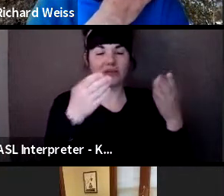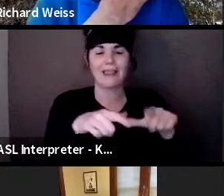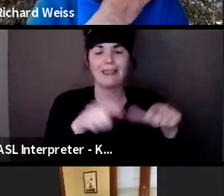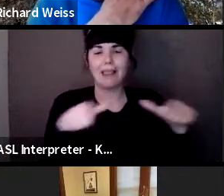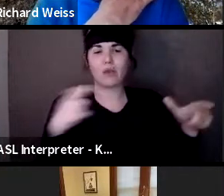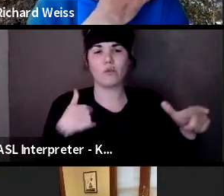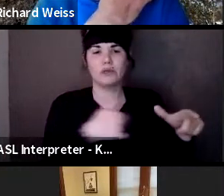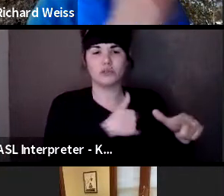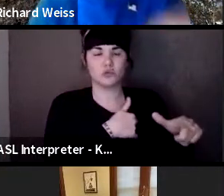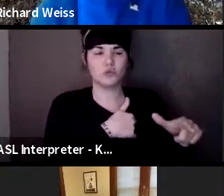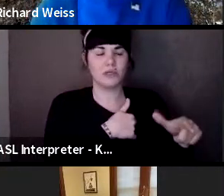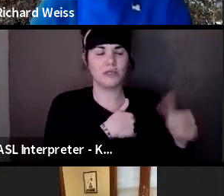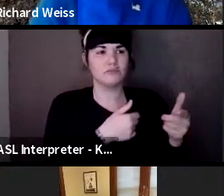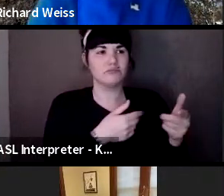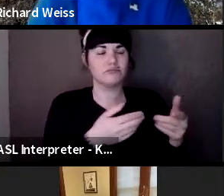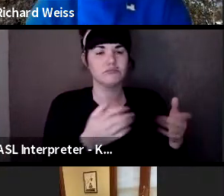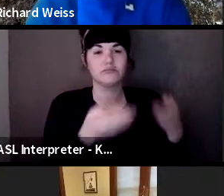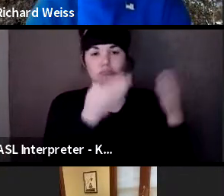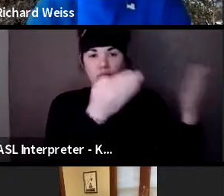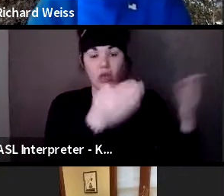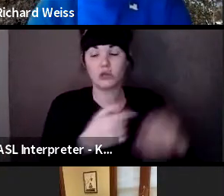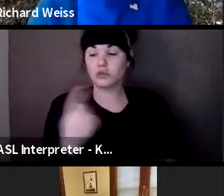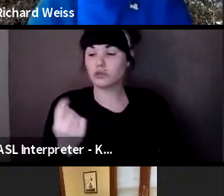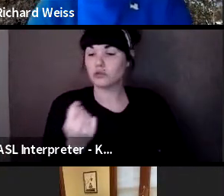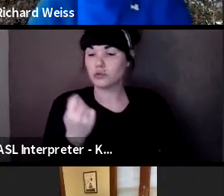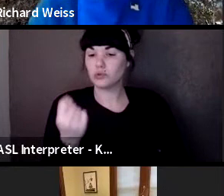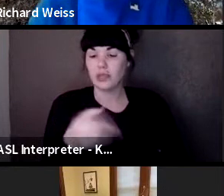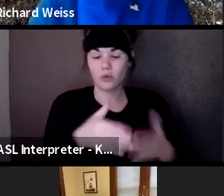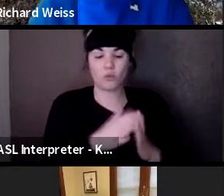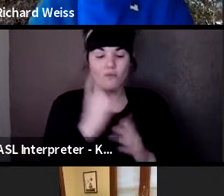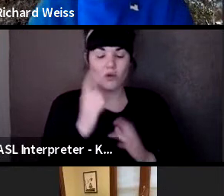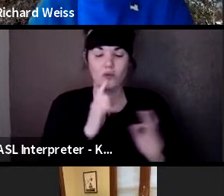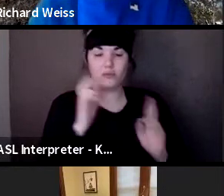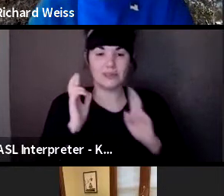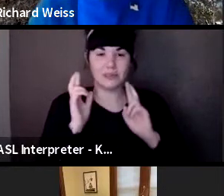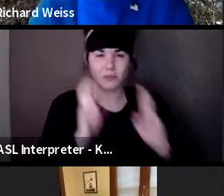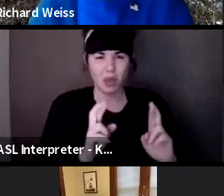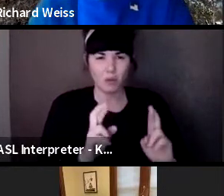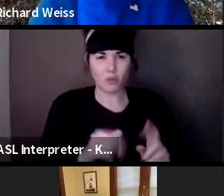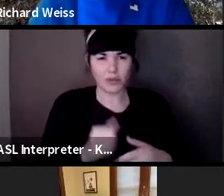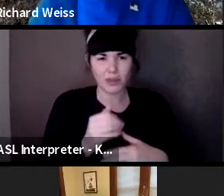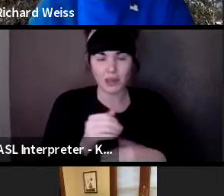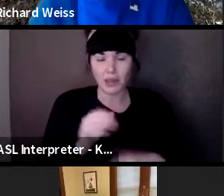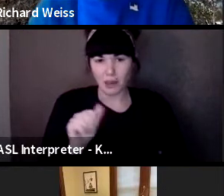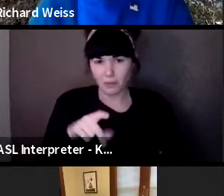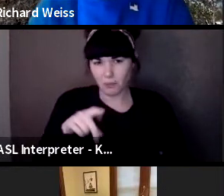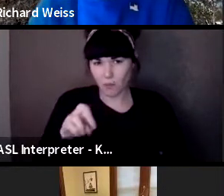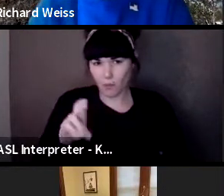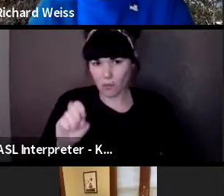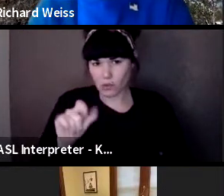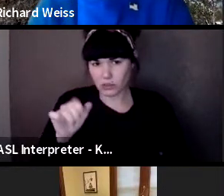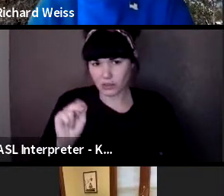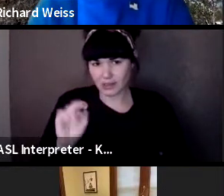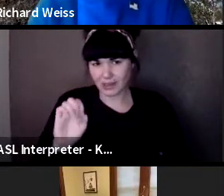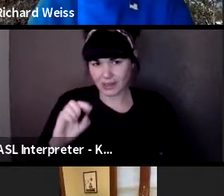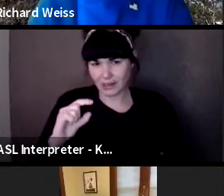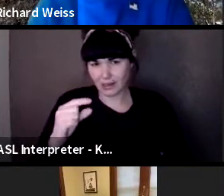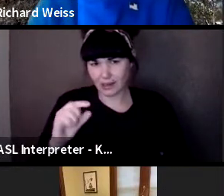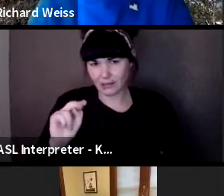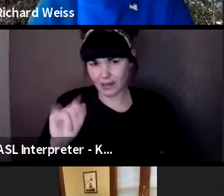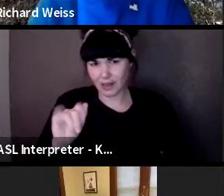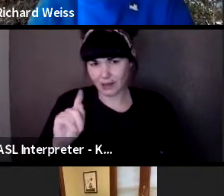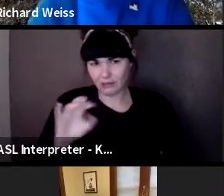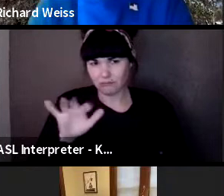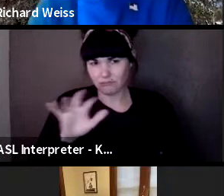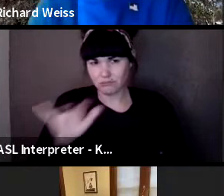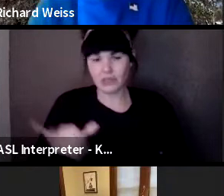for response. With the apportionment data coming out this week, Kim Brace said he would be very busy, so he has